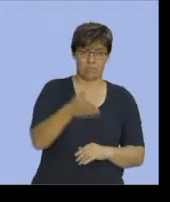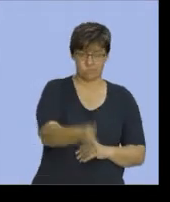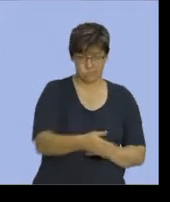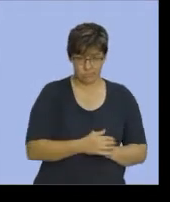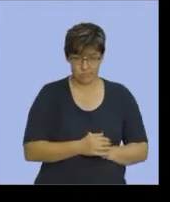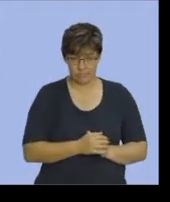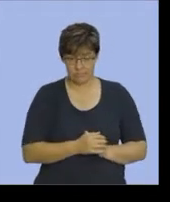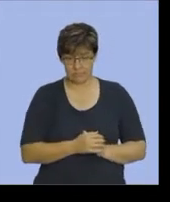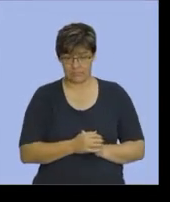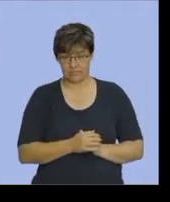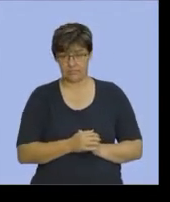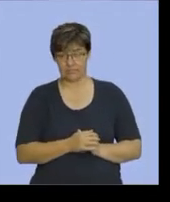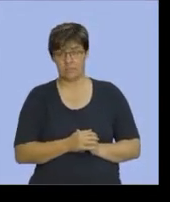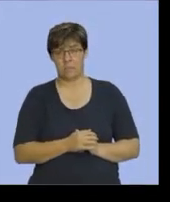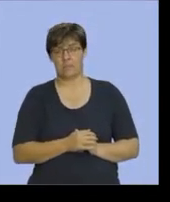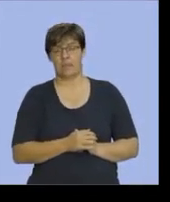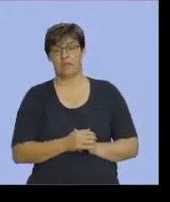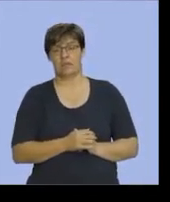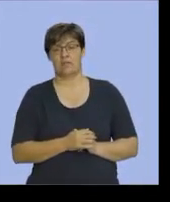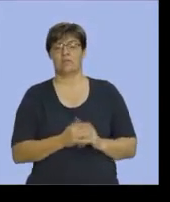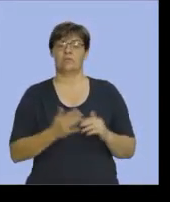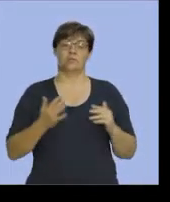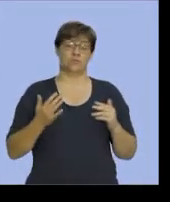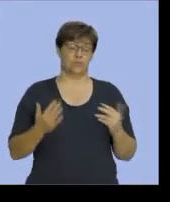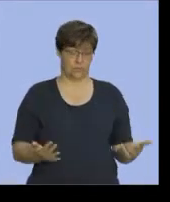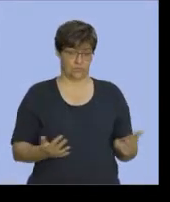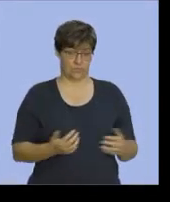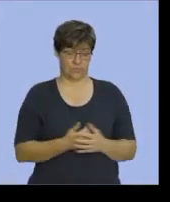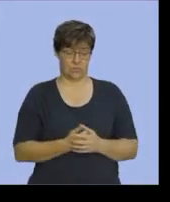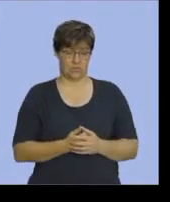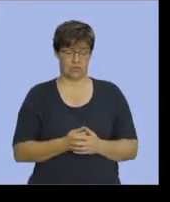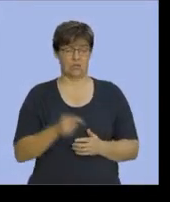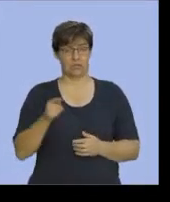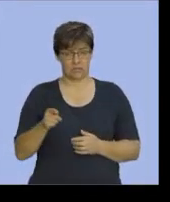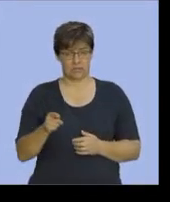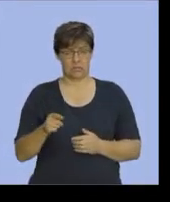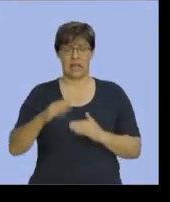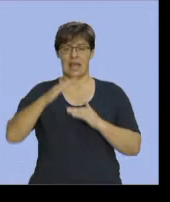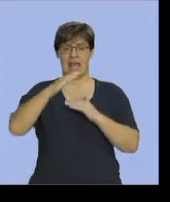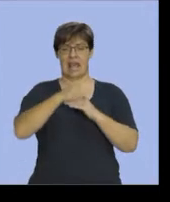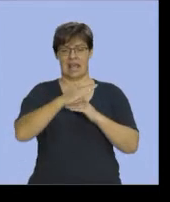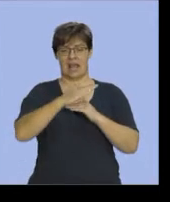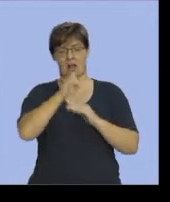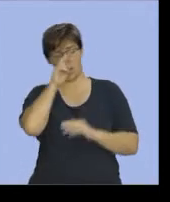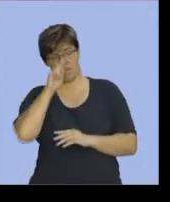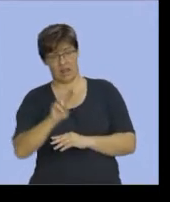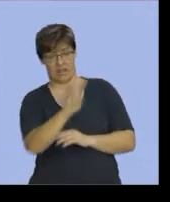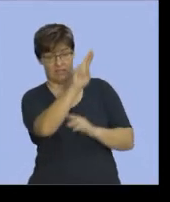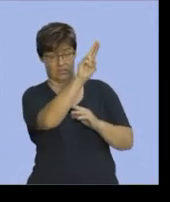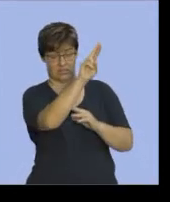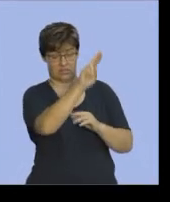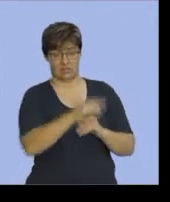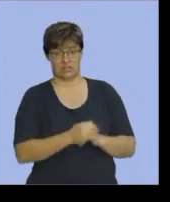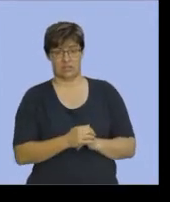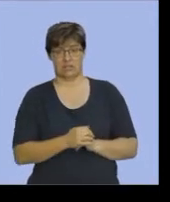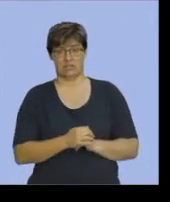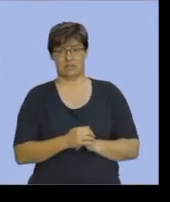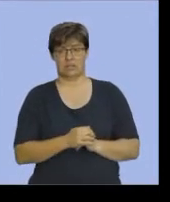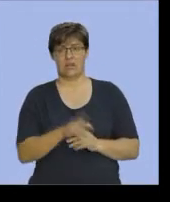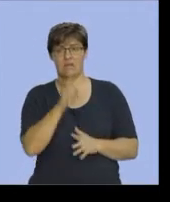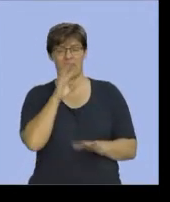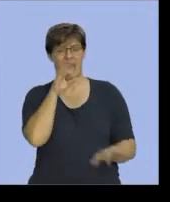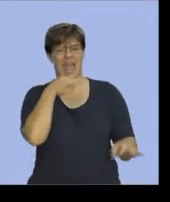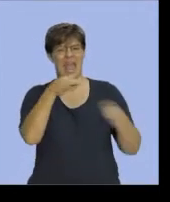will be nighttime by the time they get to a certain point. So this, we call it the angle of elevation.